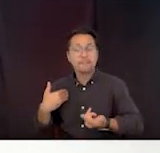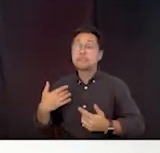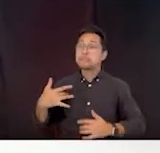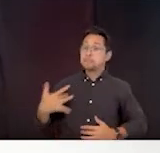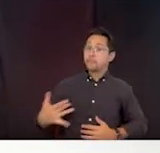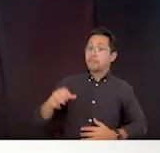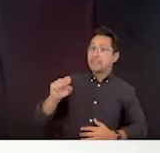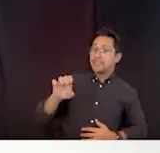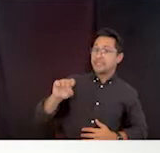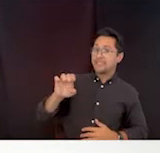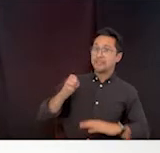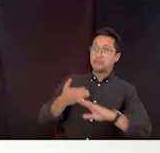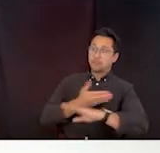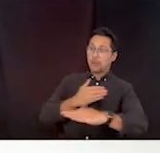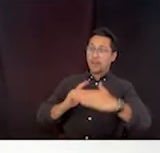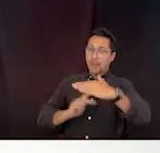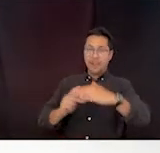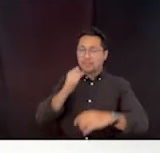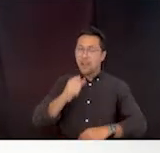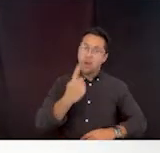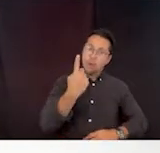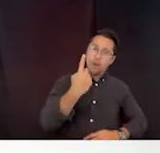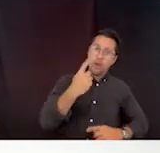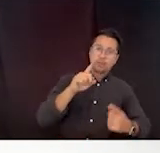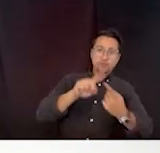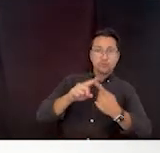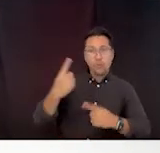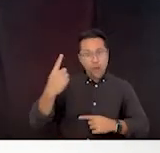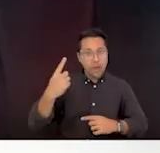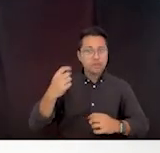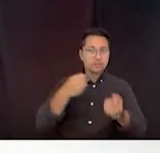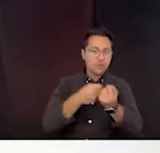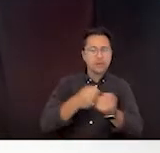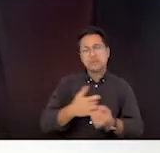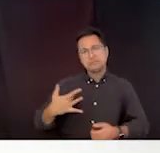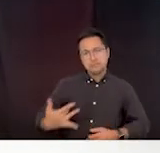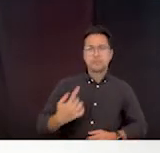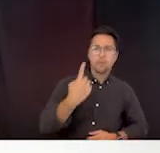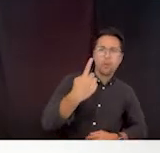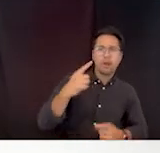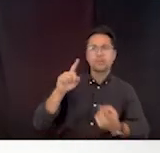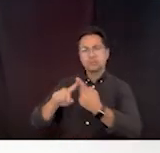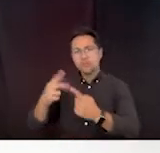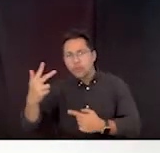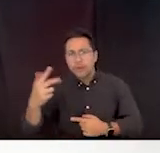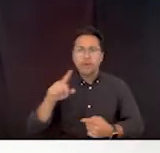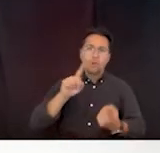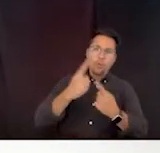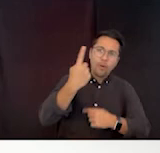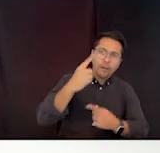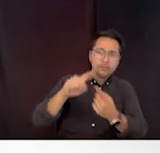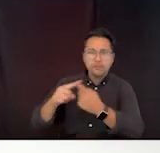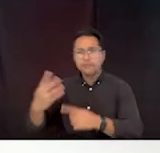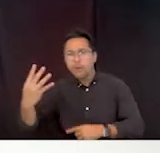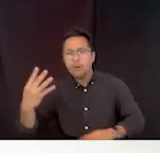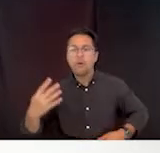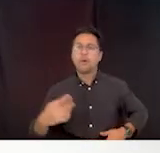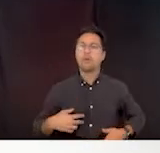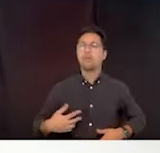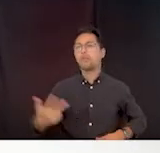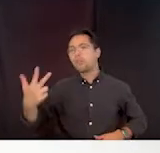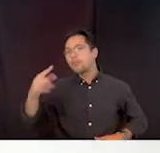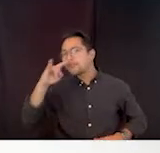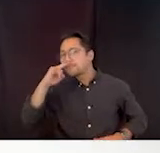pre-K classroom, it's not one-to-one support. It's usually like a 1-to-3, 1-to-4 type ratio where there's 3 or 4 kids to 1